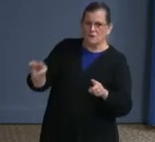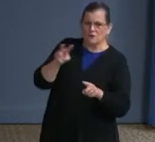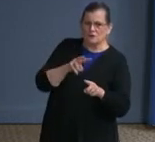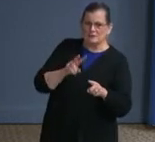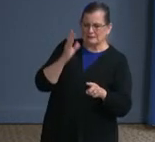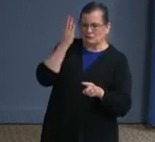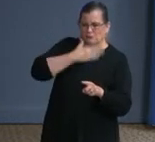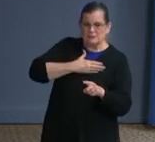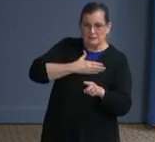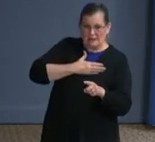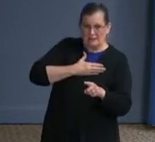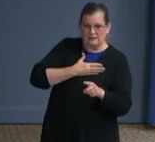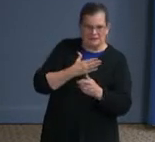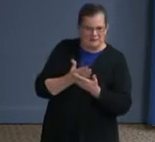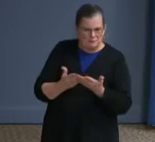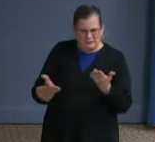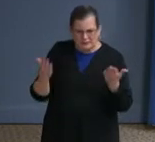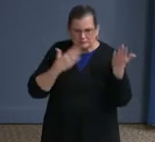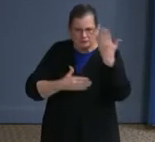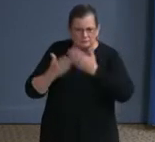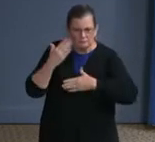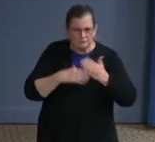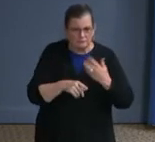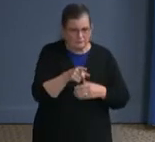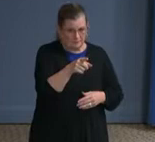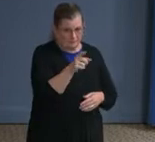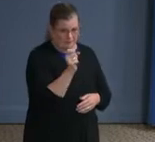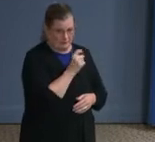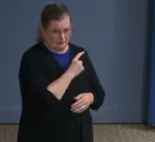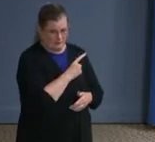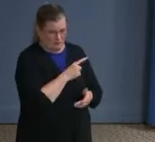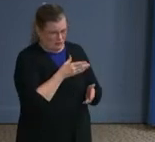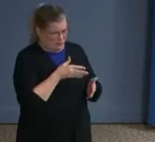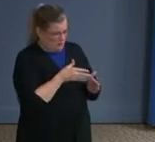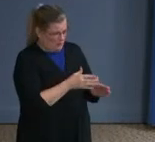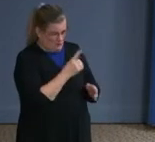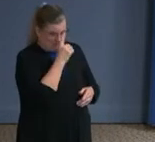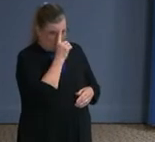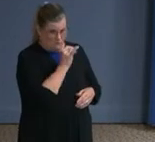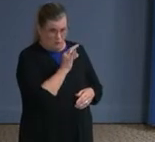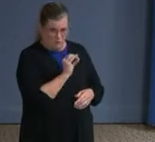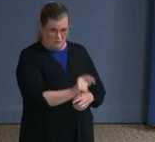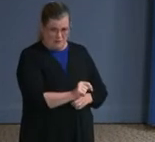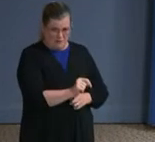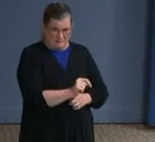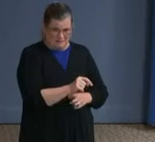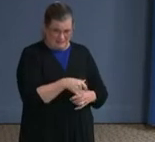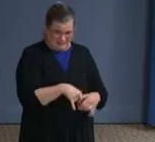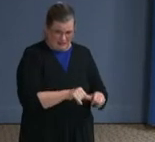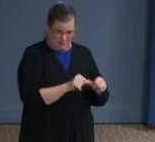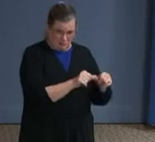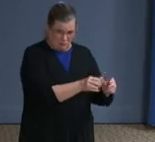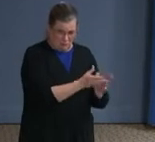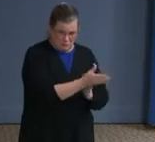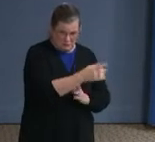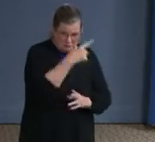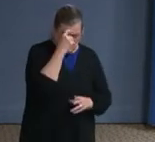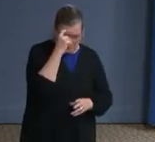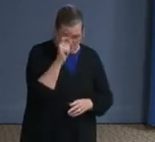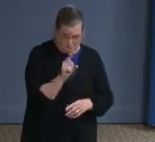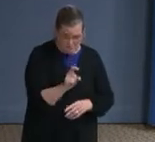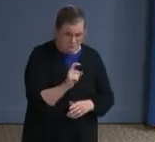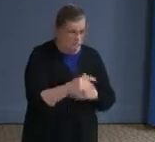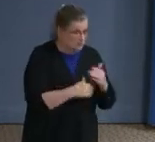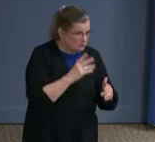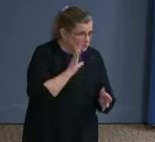you feel that the way that the police overtime was introduced and handled this summer worked, system was appropriate, or that process needs to change?